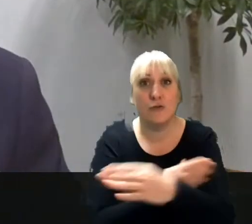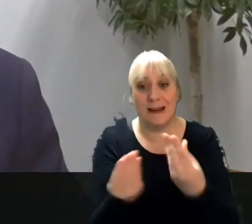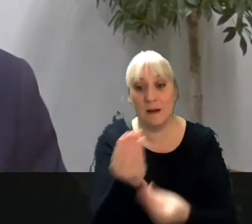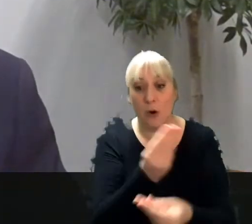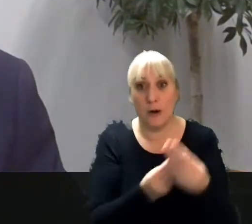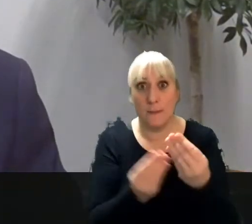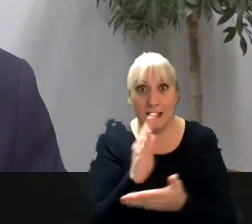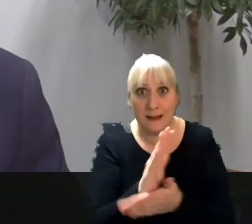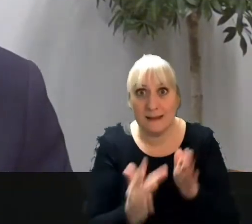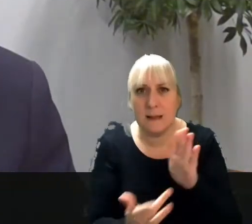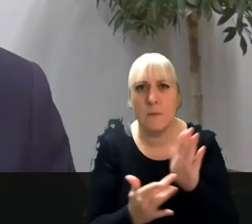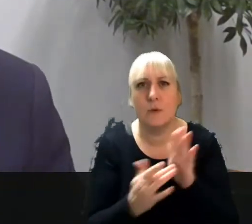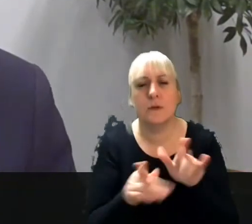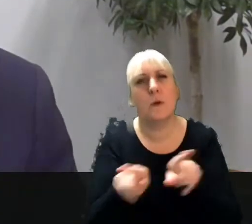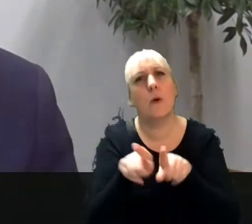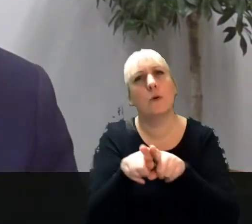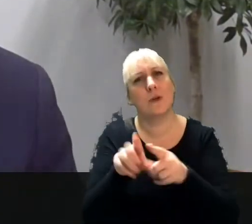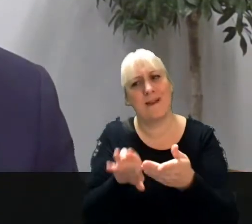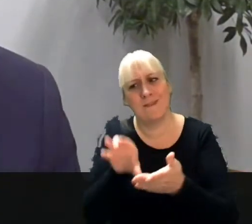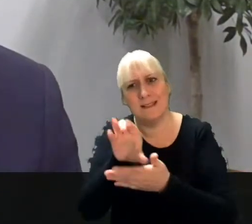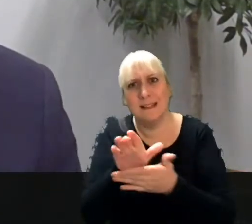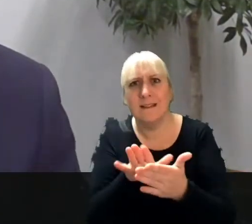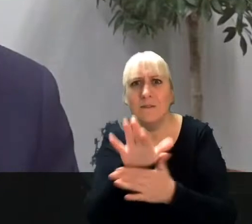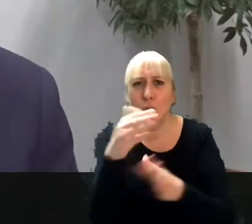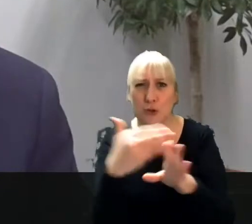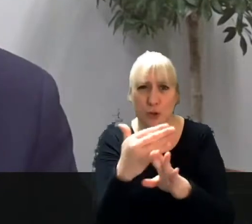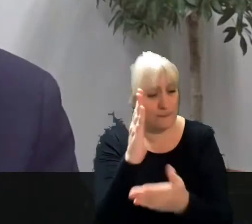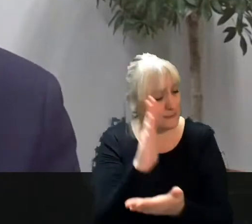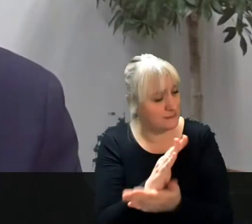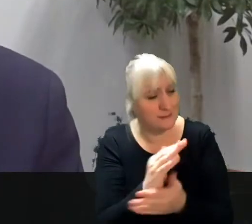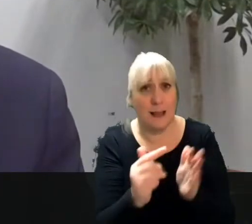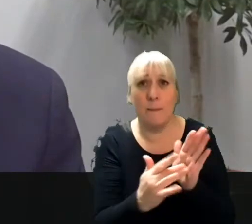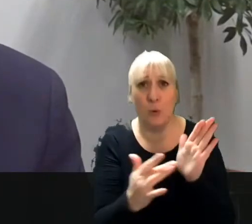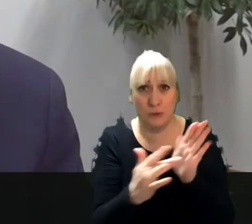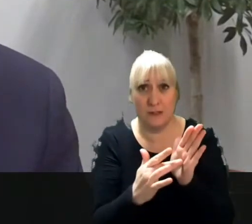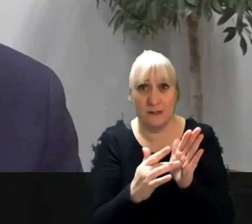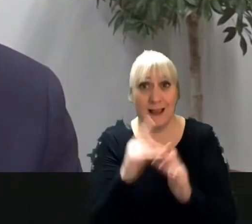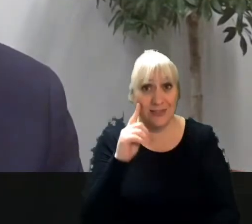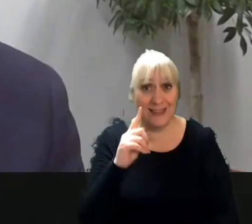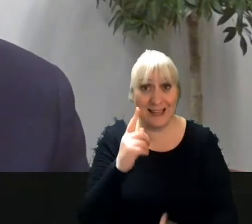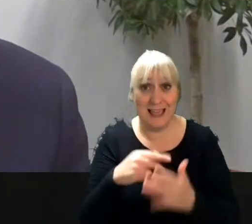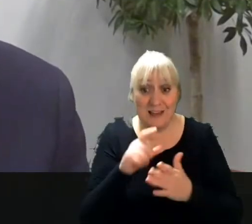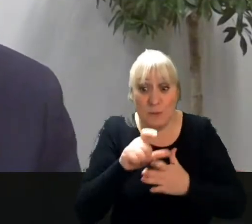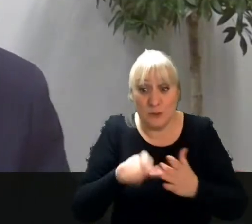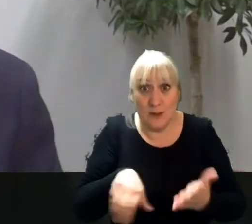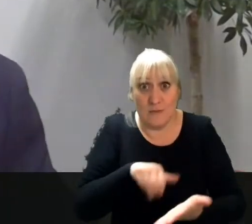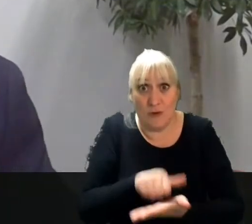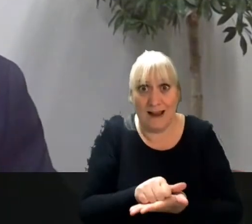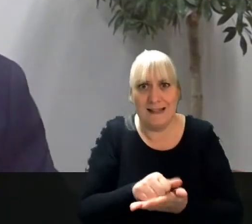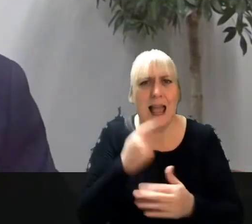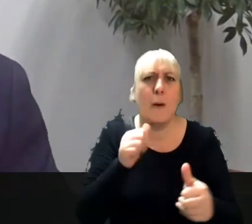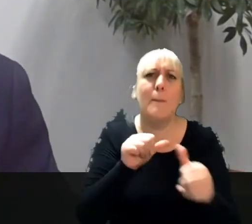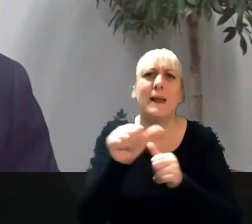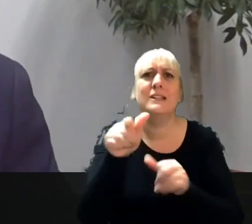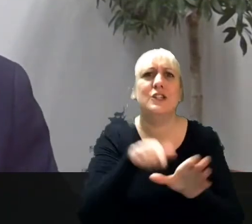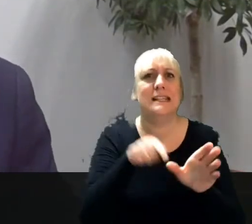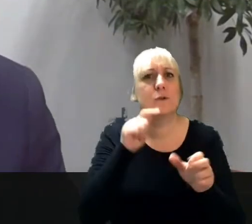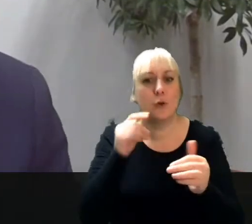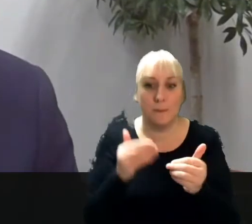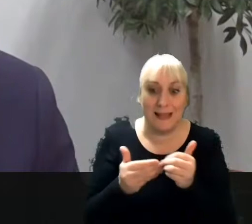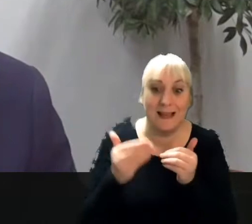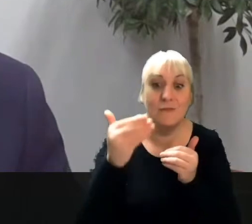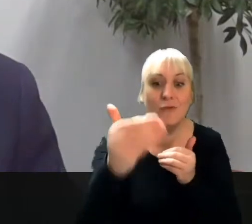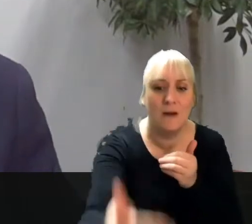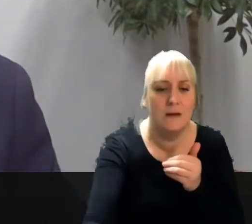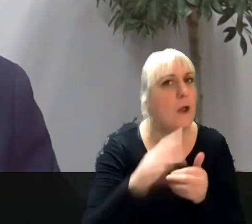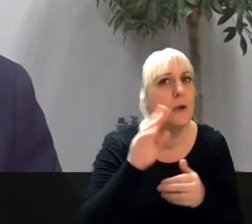is important. I genuinely think if we get it right, our best years as a city could be in front of us rather than behind us. And I'll